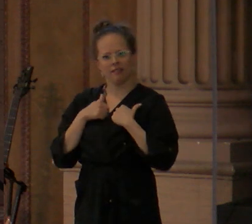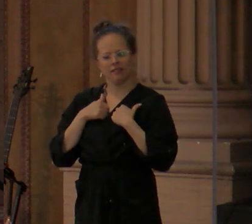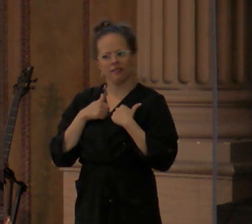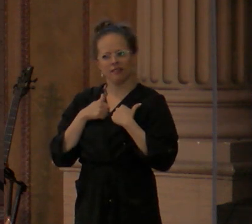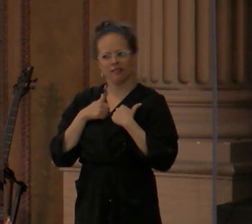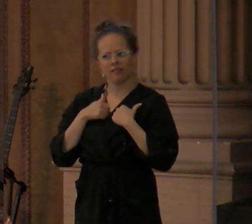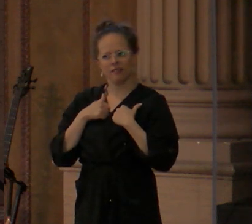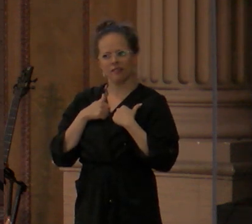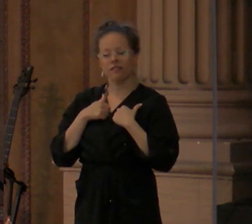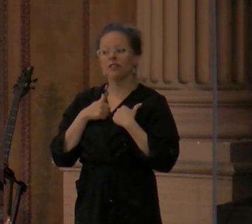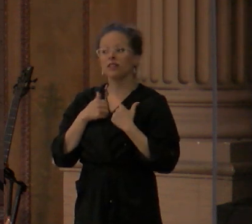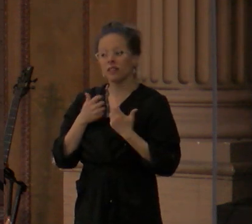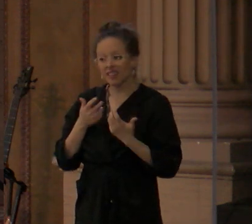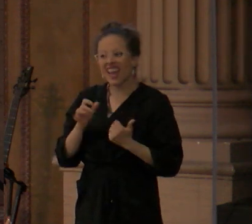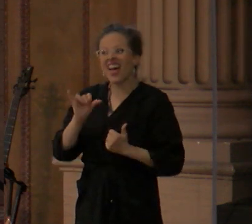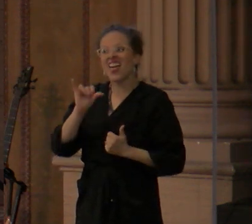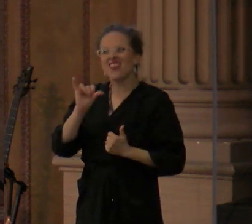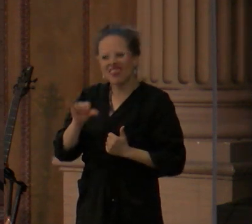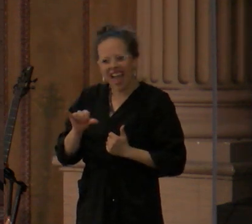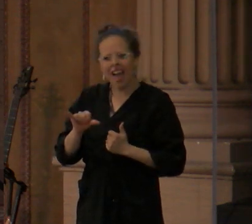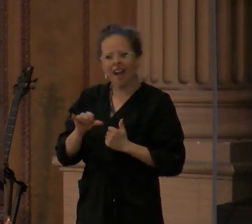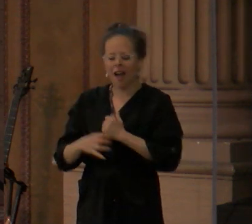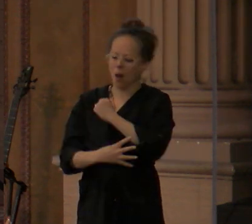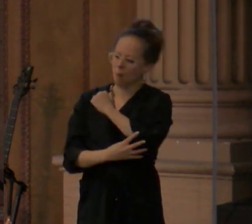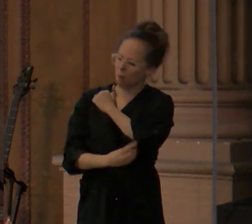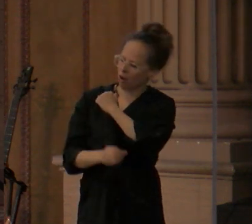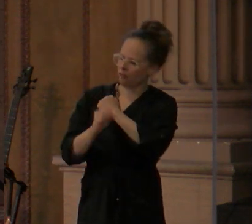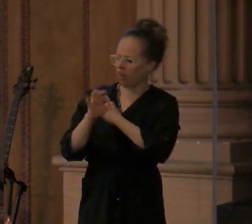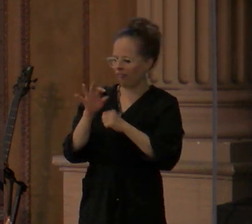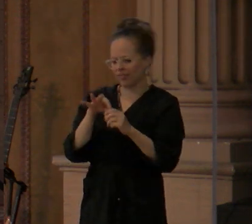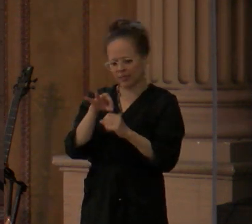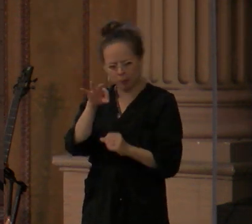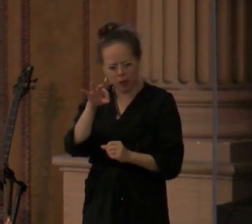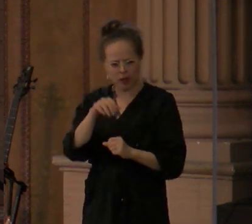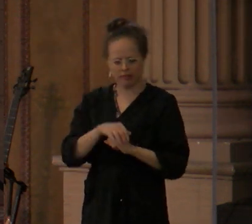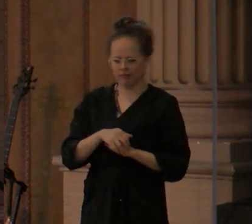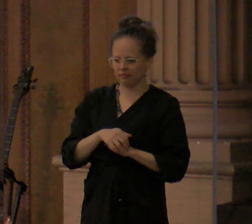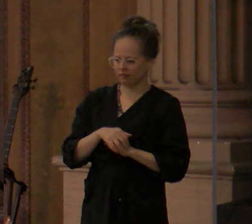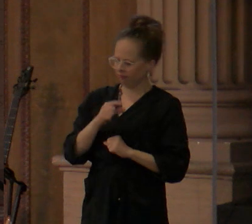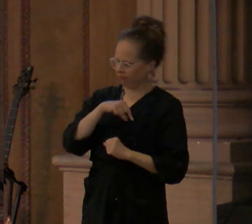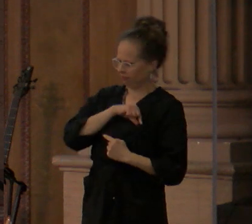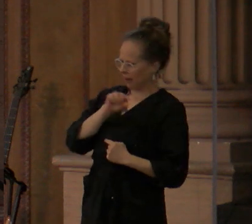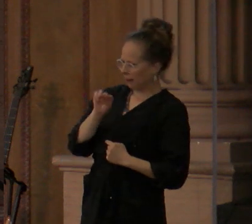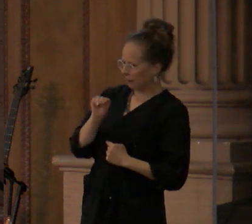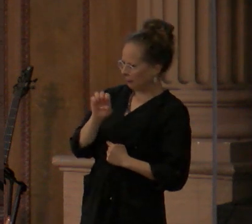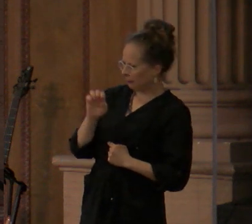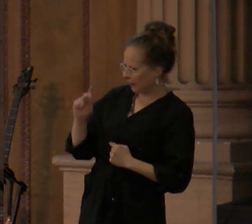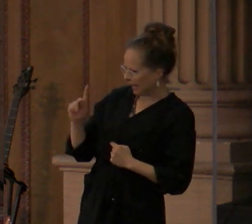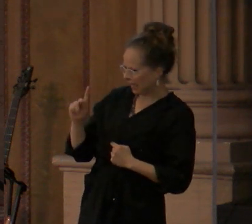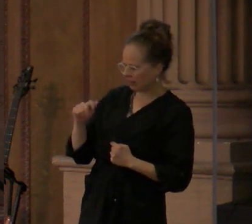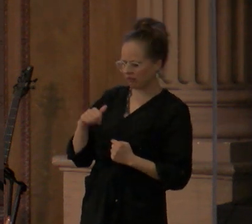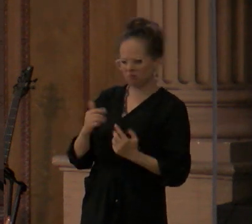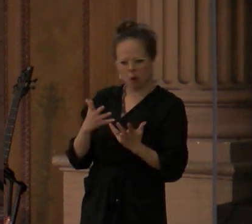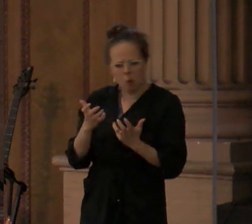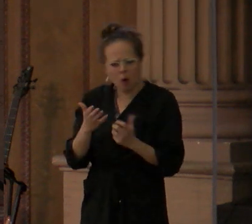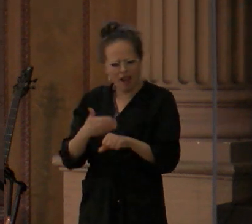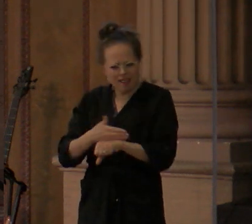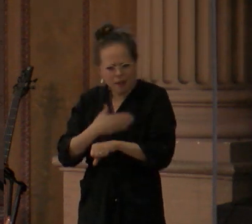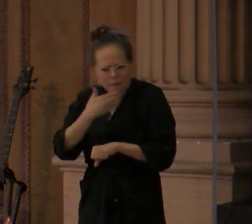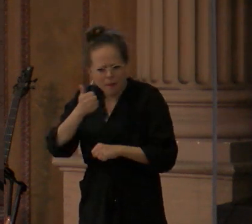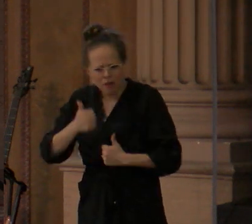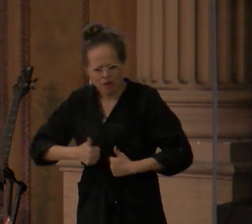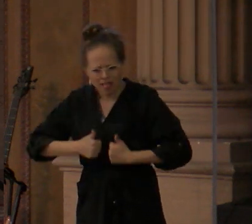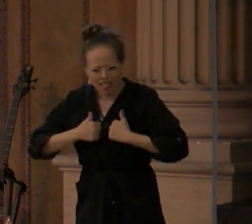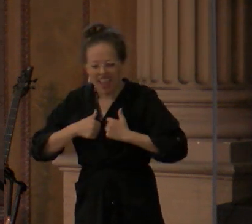And that emptiness, that poverty of spirit, that meekness, that mourning over sin, that hunger for a better life, that's the